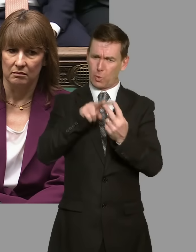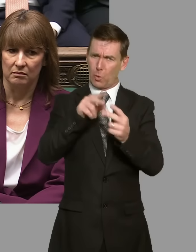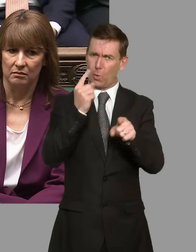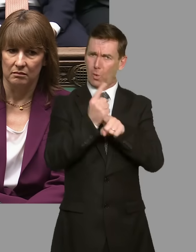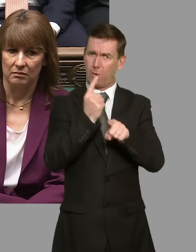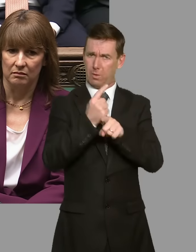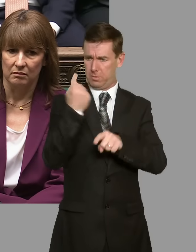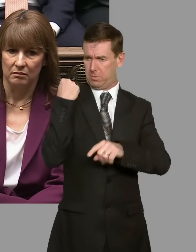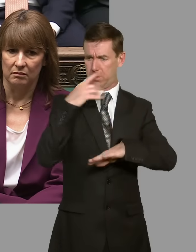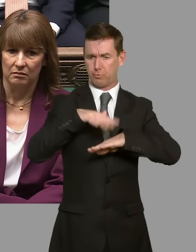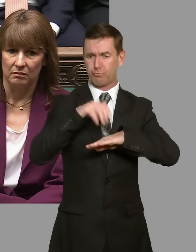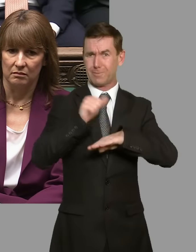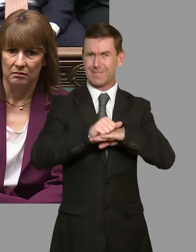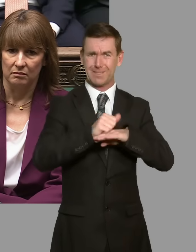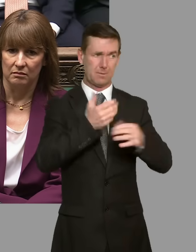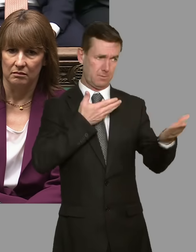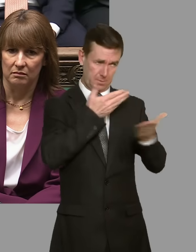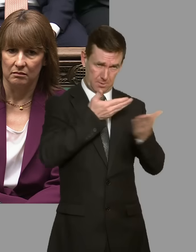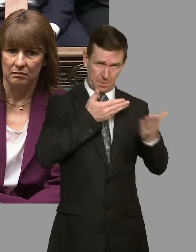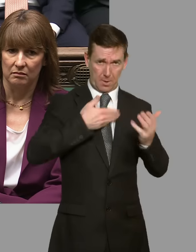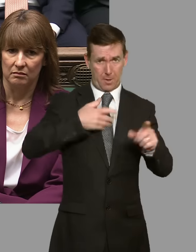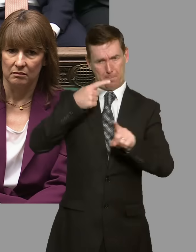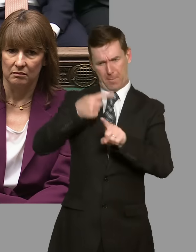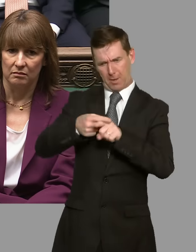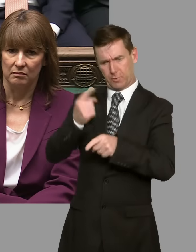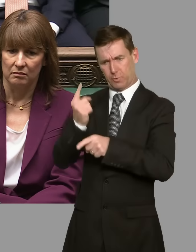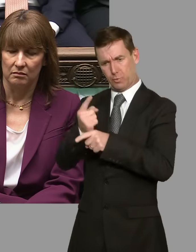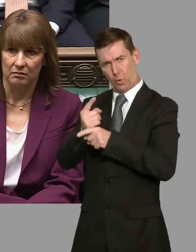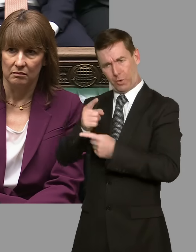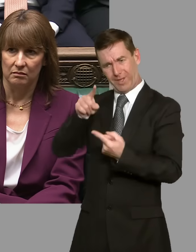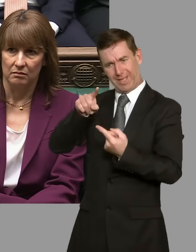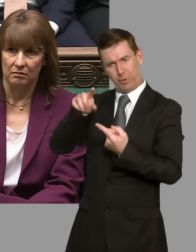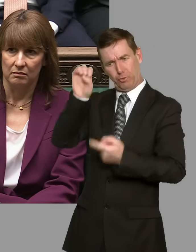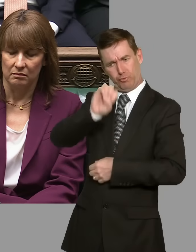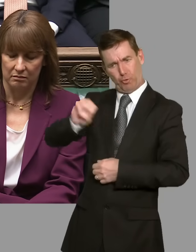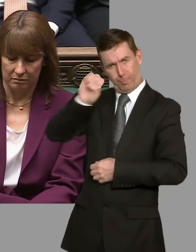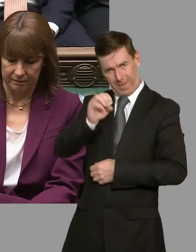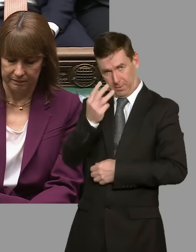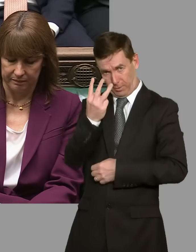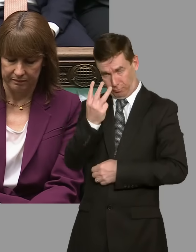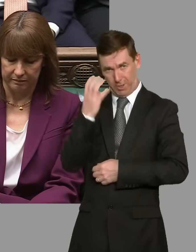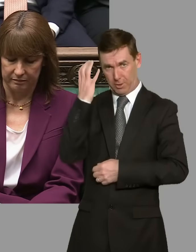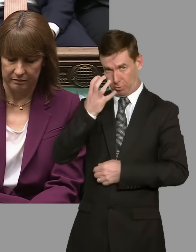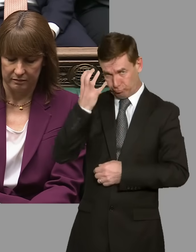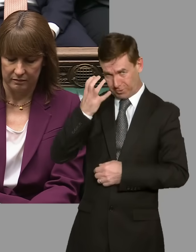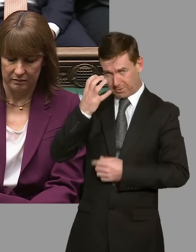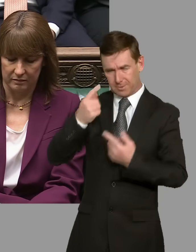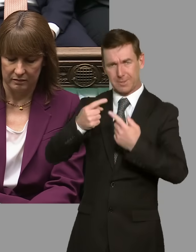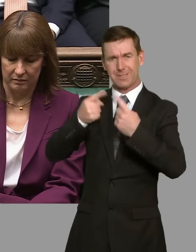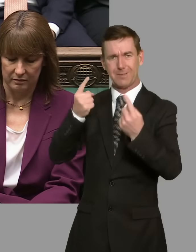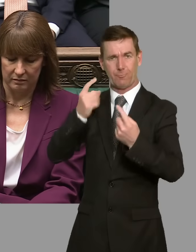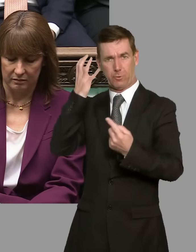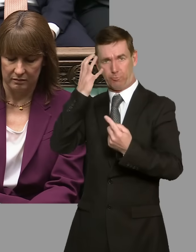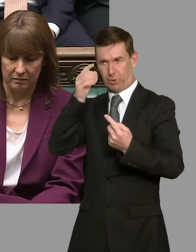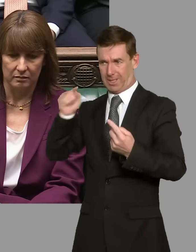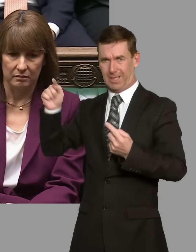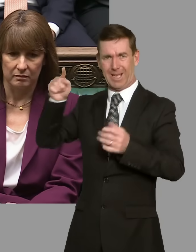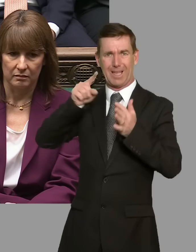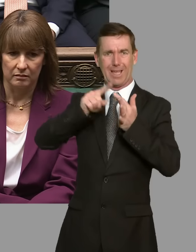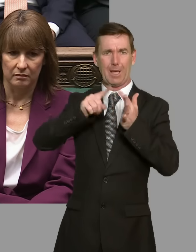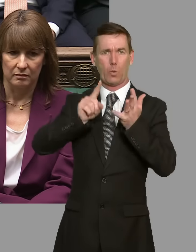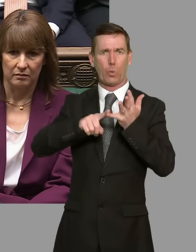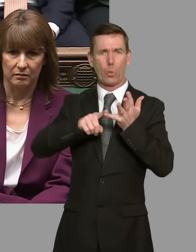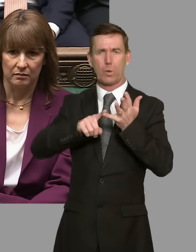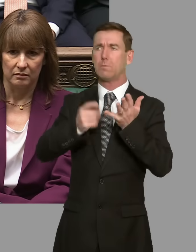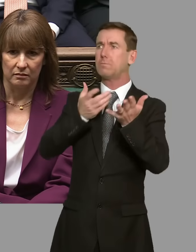with European allies. That has been a constant course of our discussion. There's no question of acting on this without full discussion with the